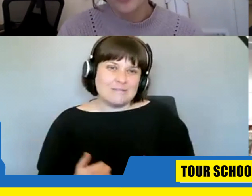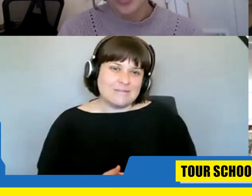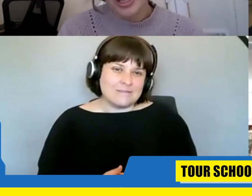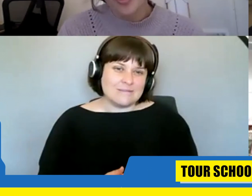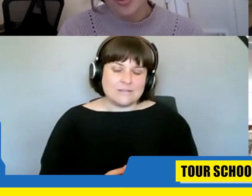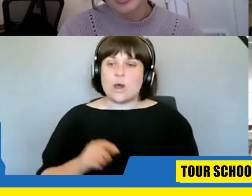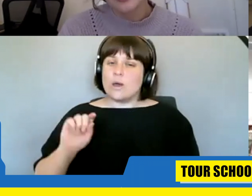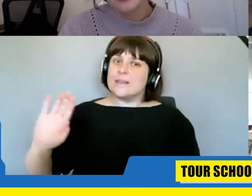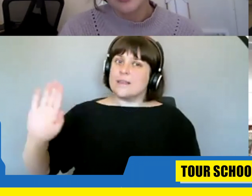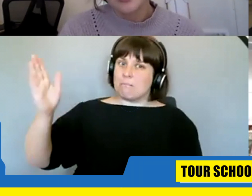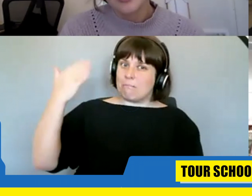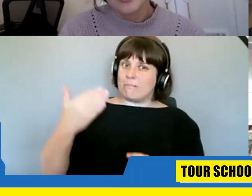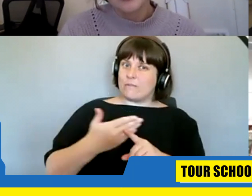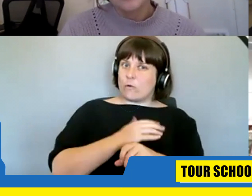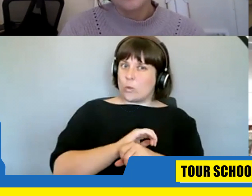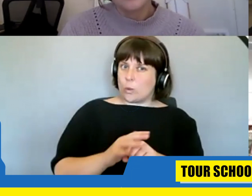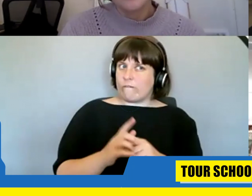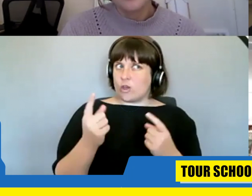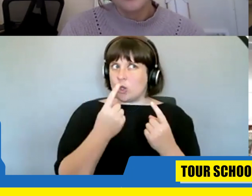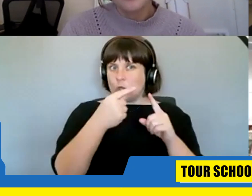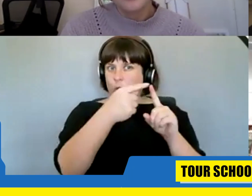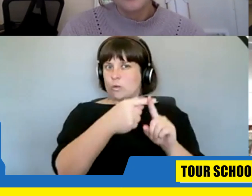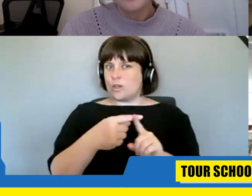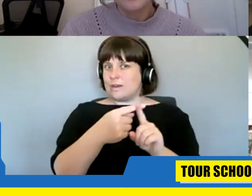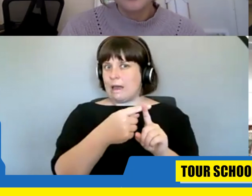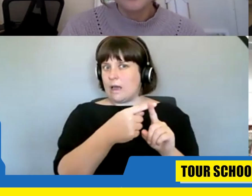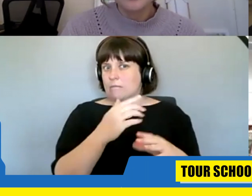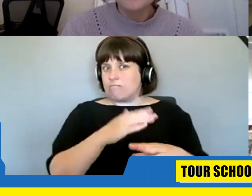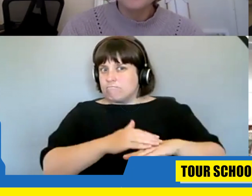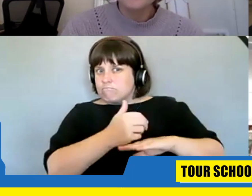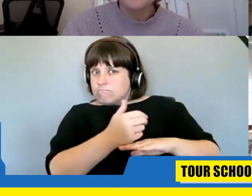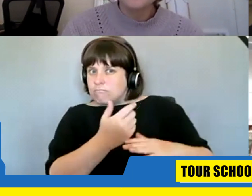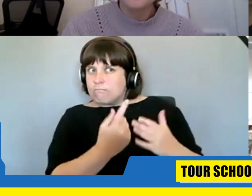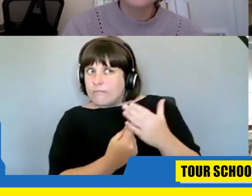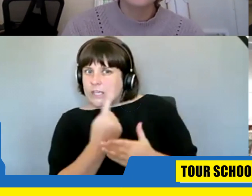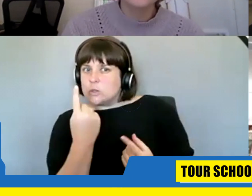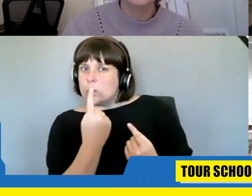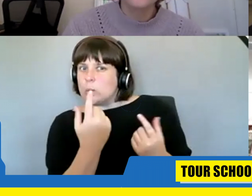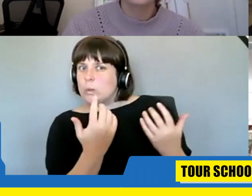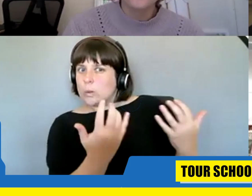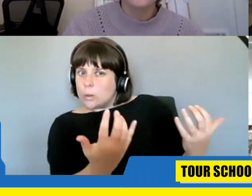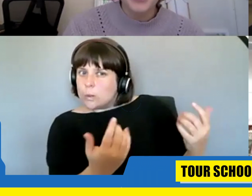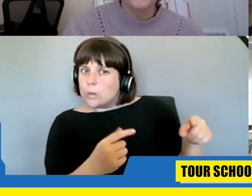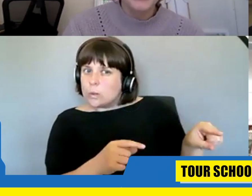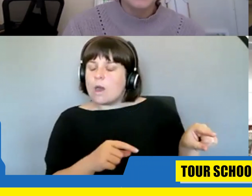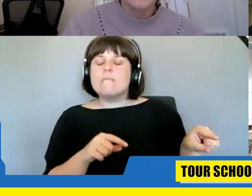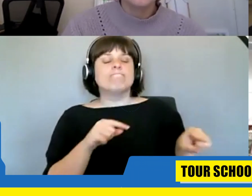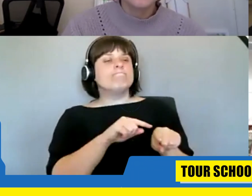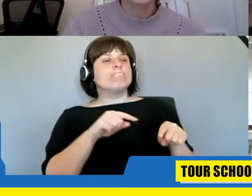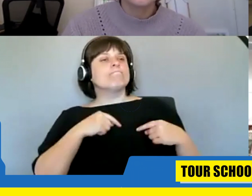for pre-COVID? Probably the middle-aged and older people.